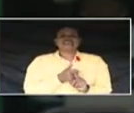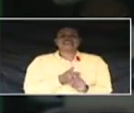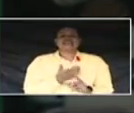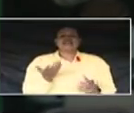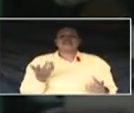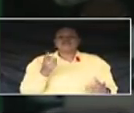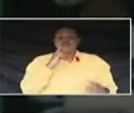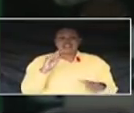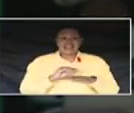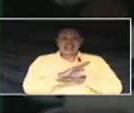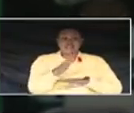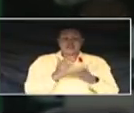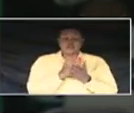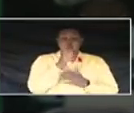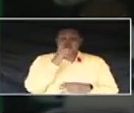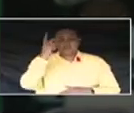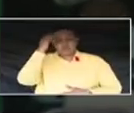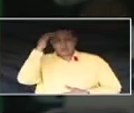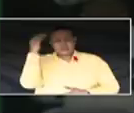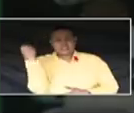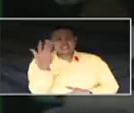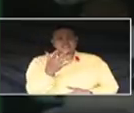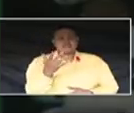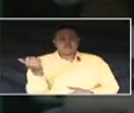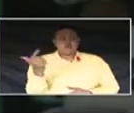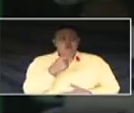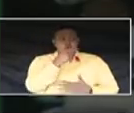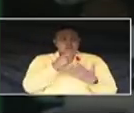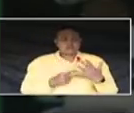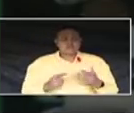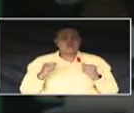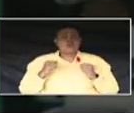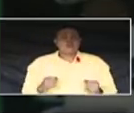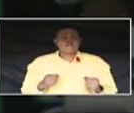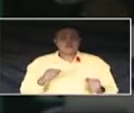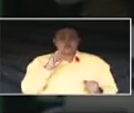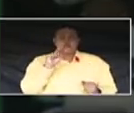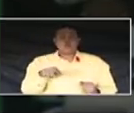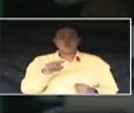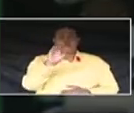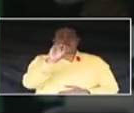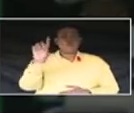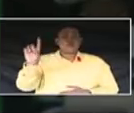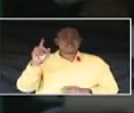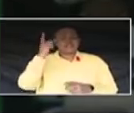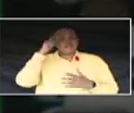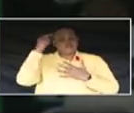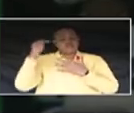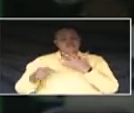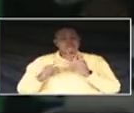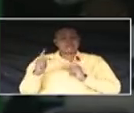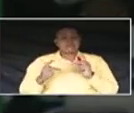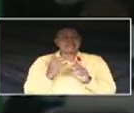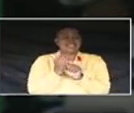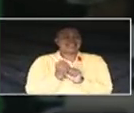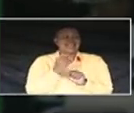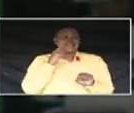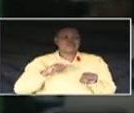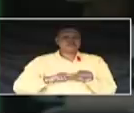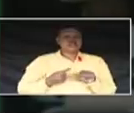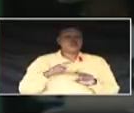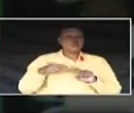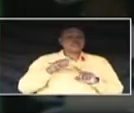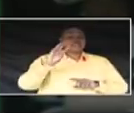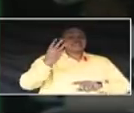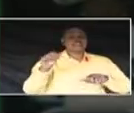on the advice of the Prime Minister, to give orders for the conferment of the Order of Distinction upon the following persons with effect from the 6th